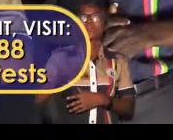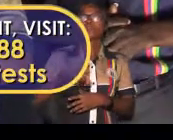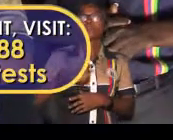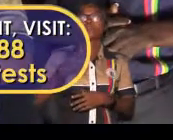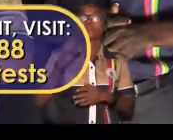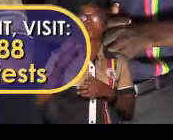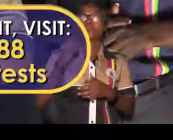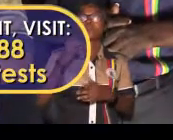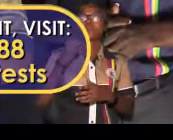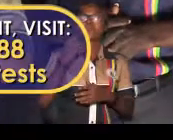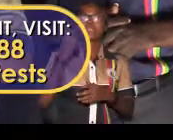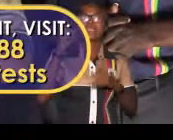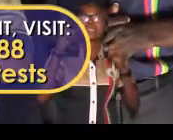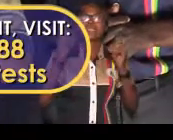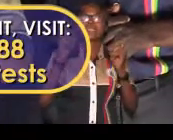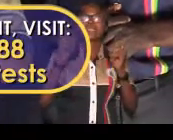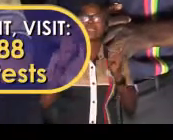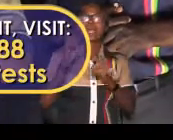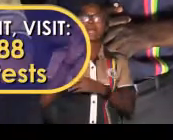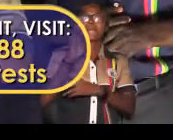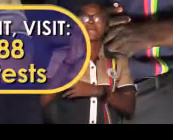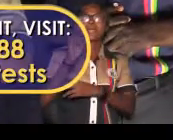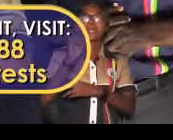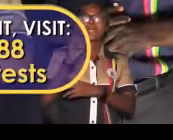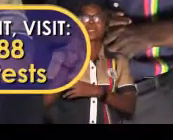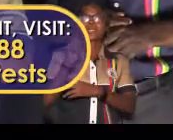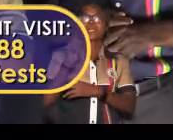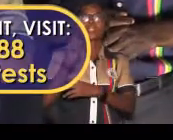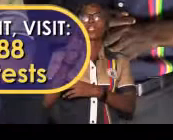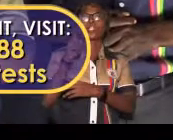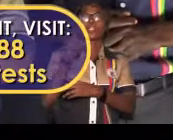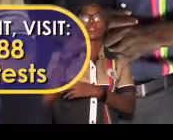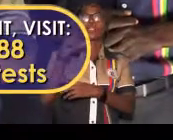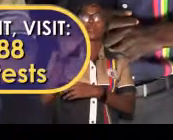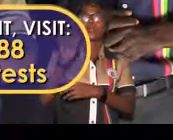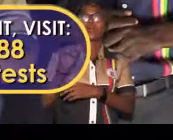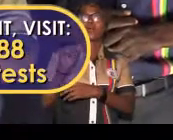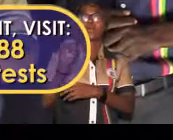bit.ly/LASUBEB tests. The link again is